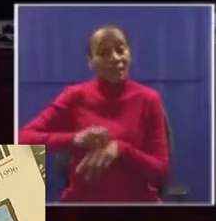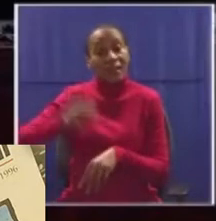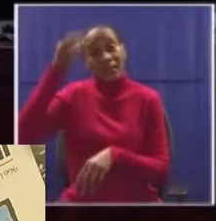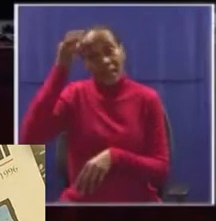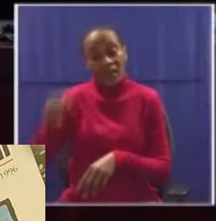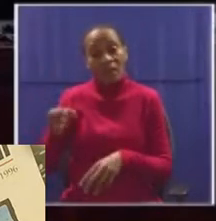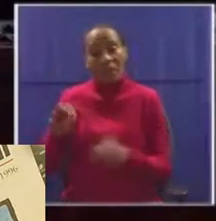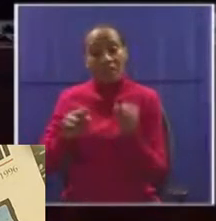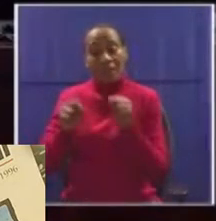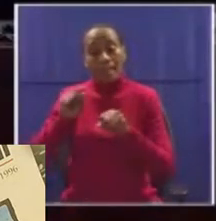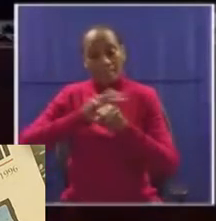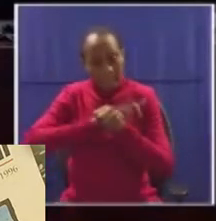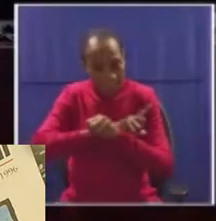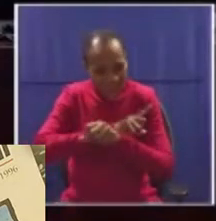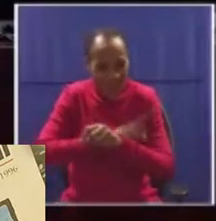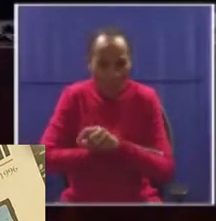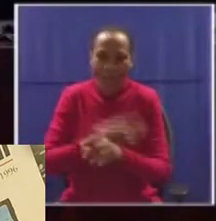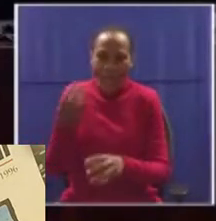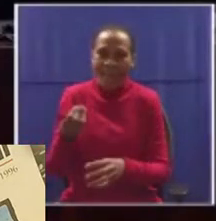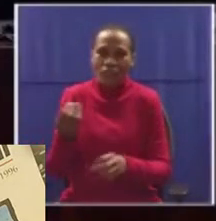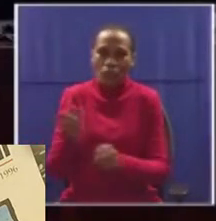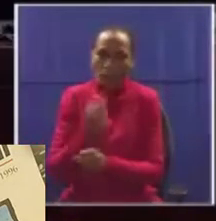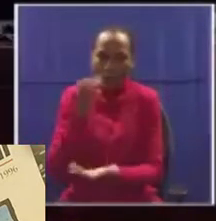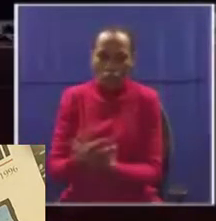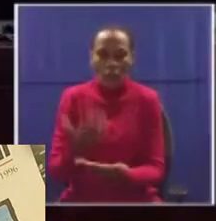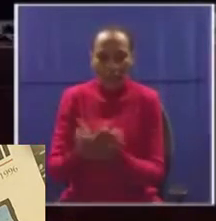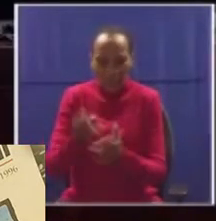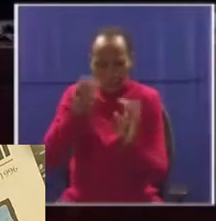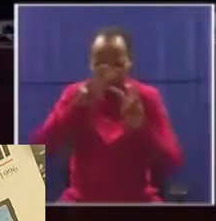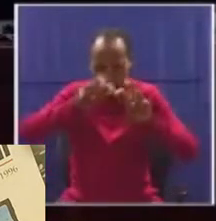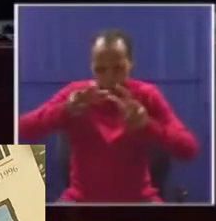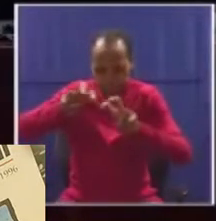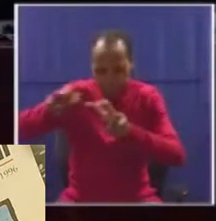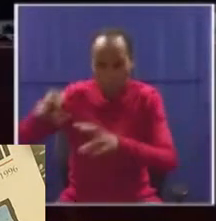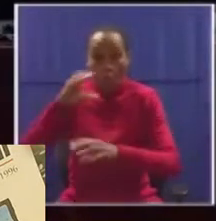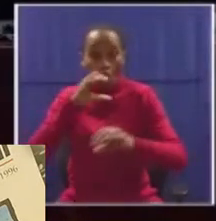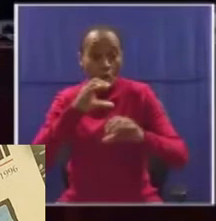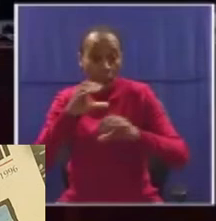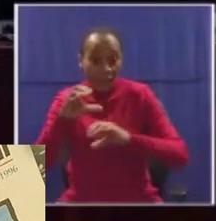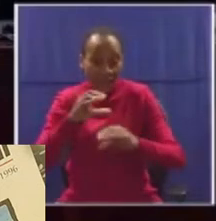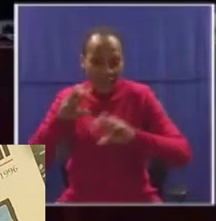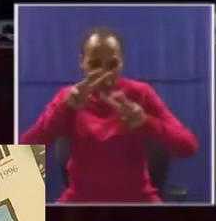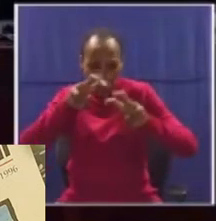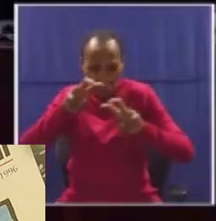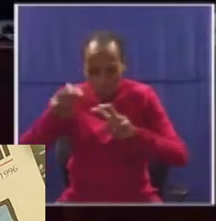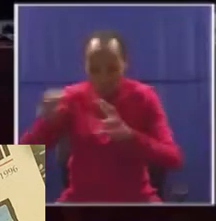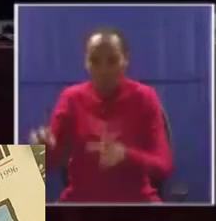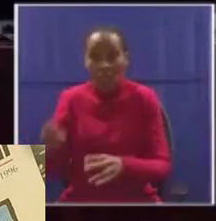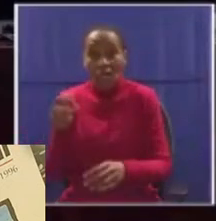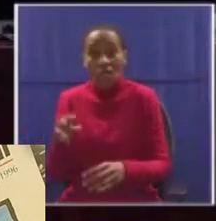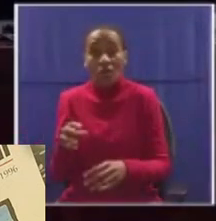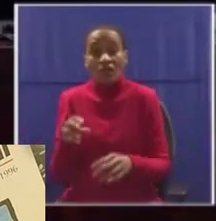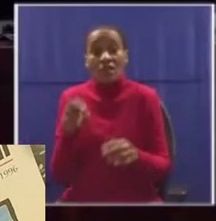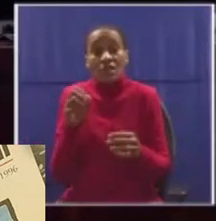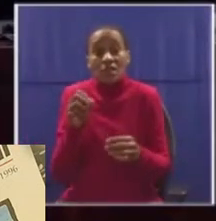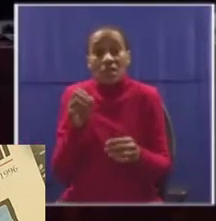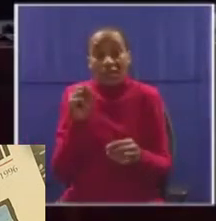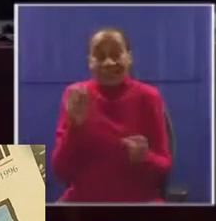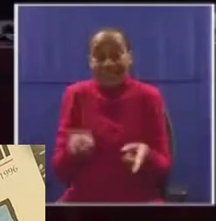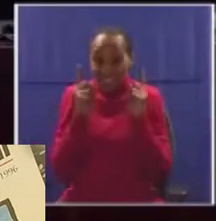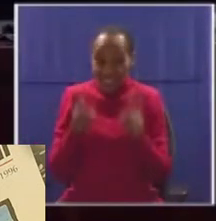its law enforcement agencies to be able to detect communication that may render the security of the state and citizens